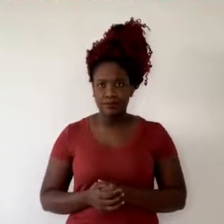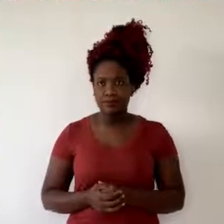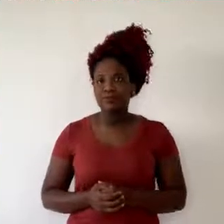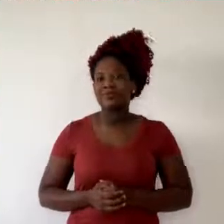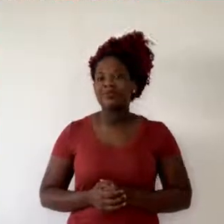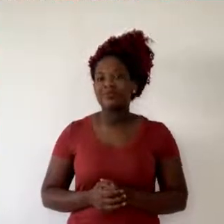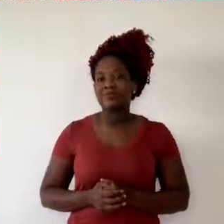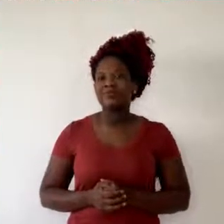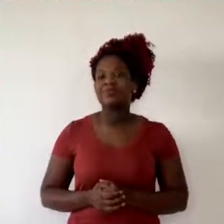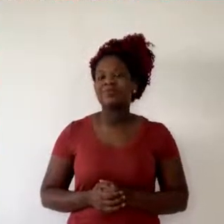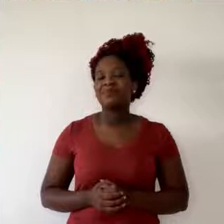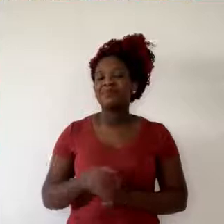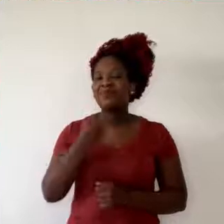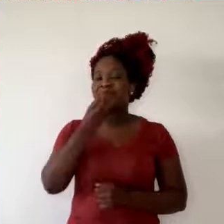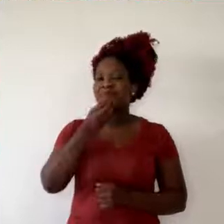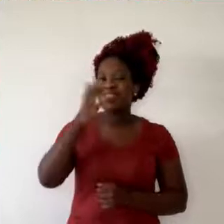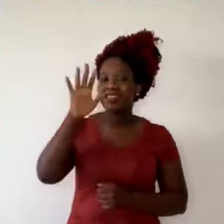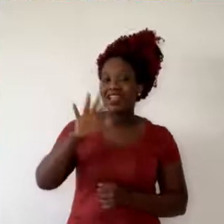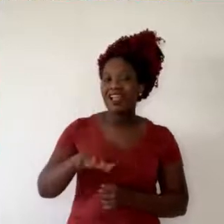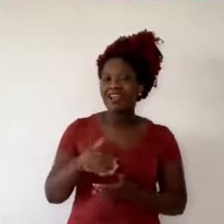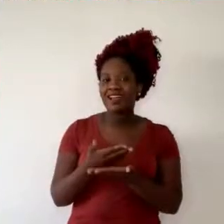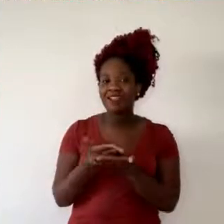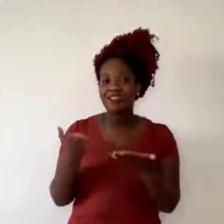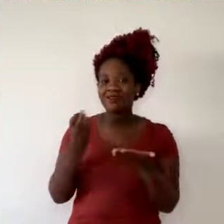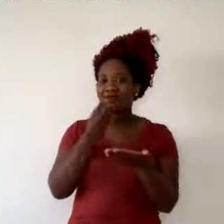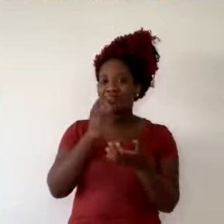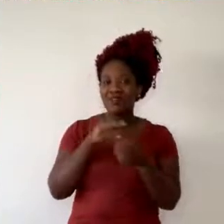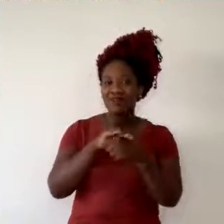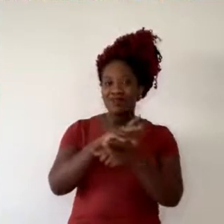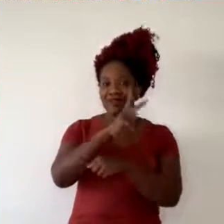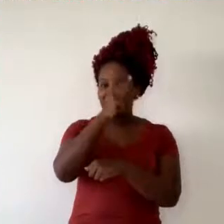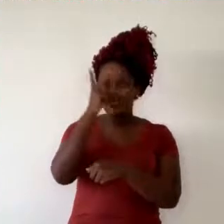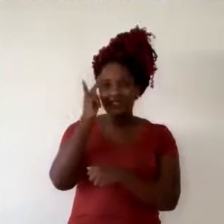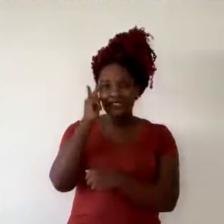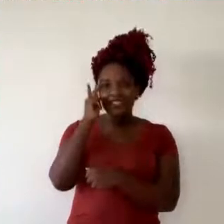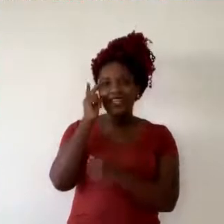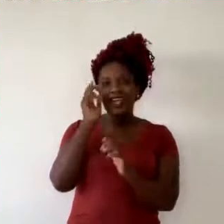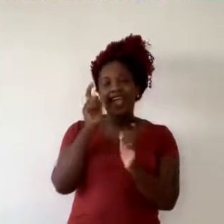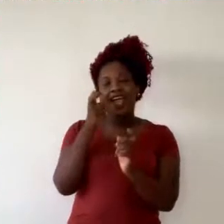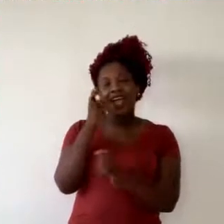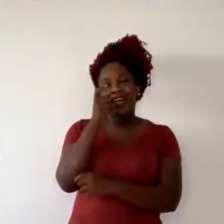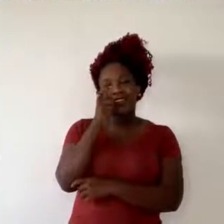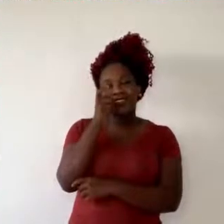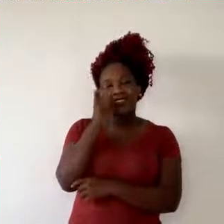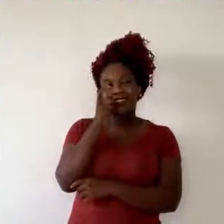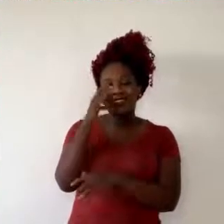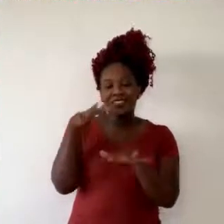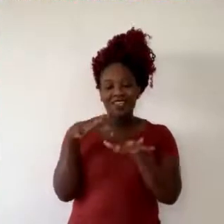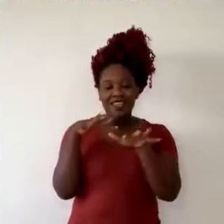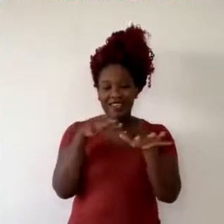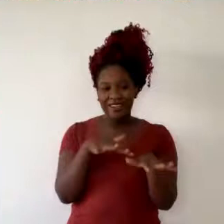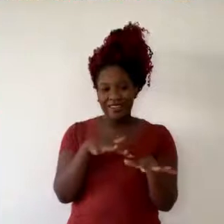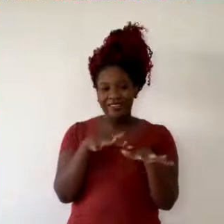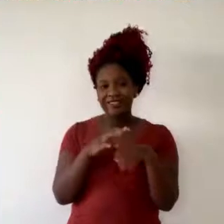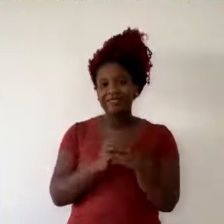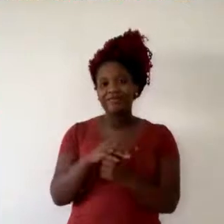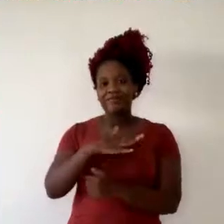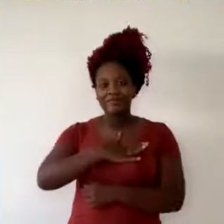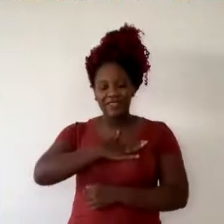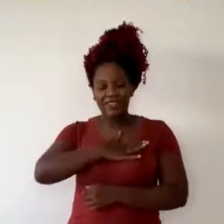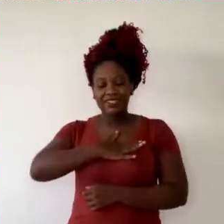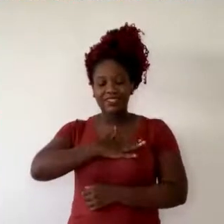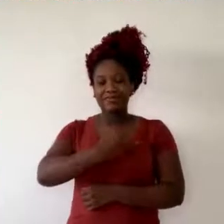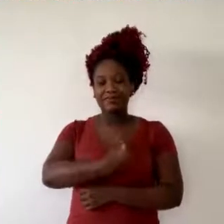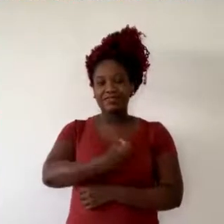happens in Brazil. Good afternoon, good evening to those who are watching us in the United Kingdom. It's a pleasure